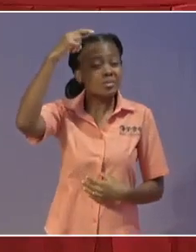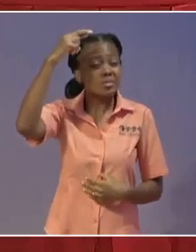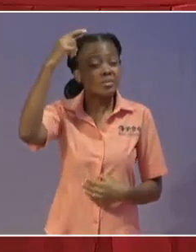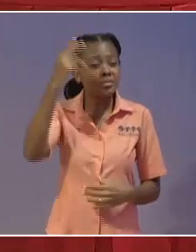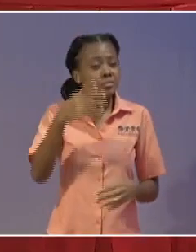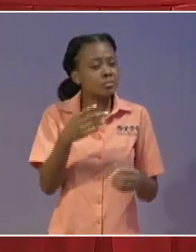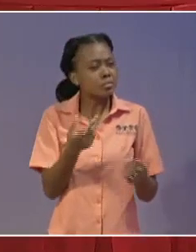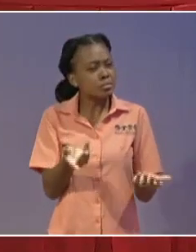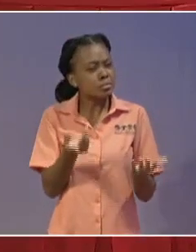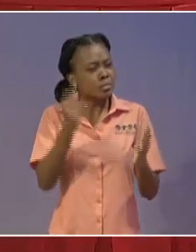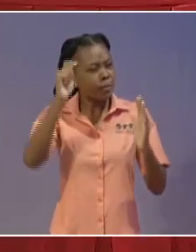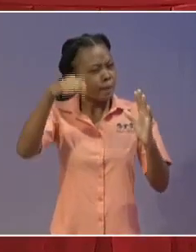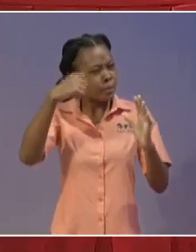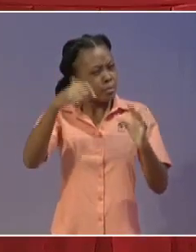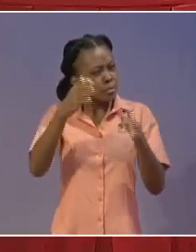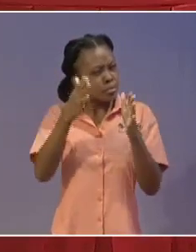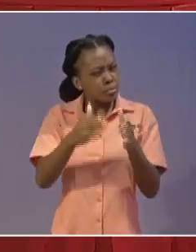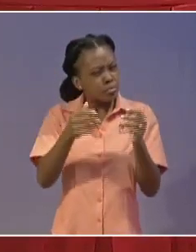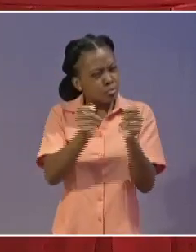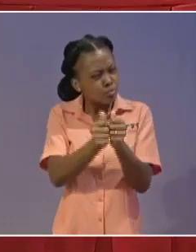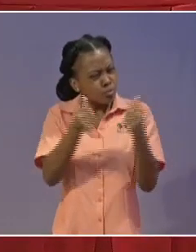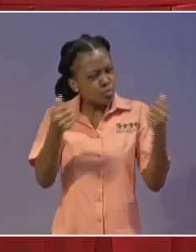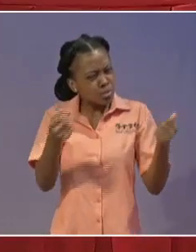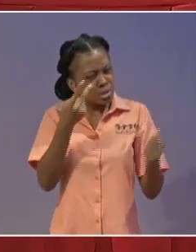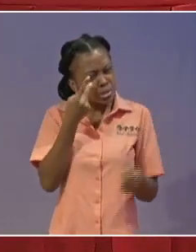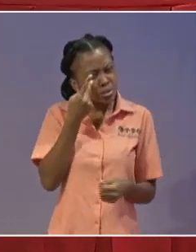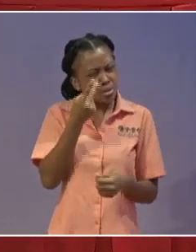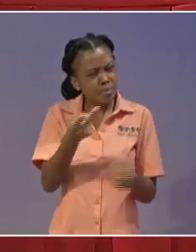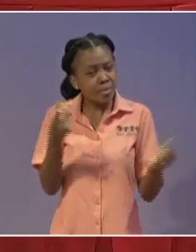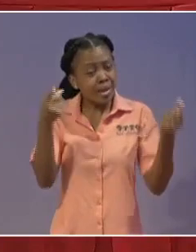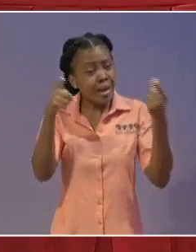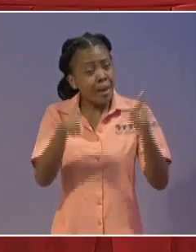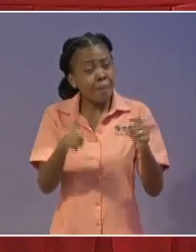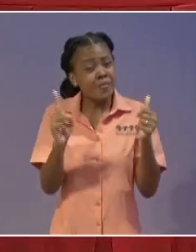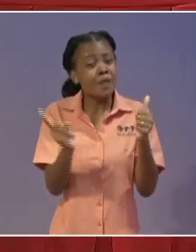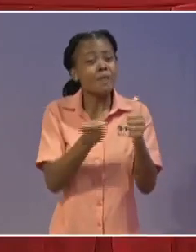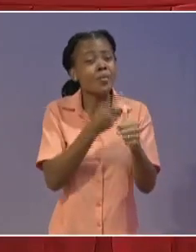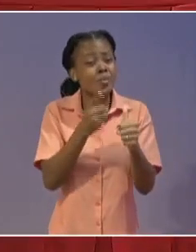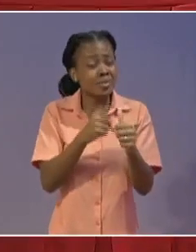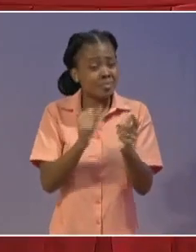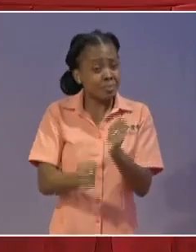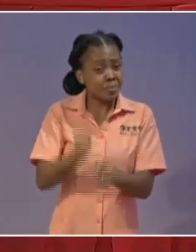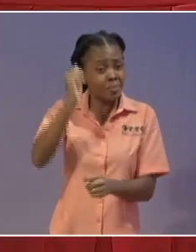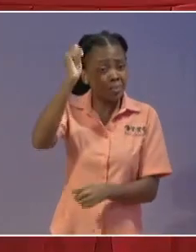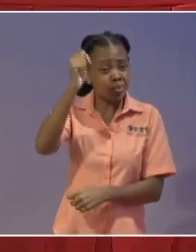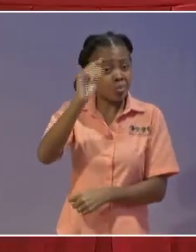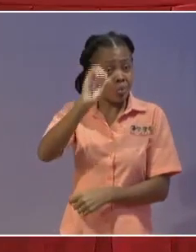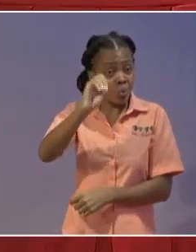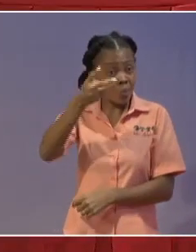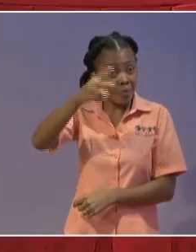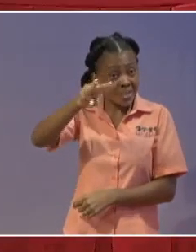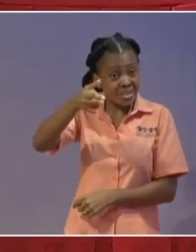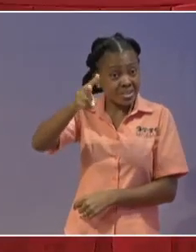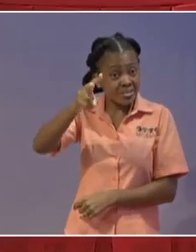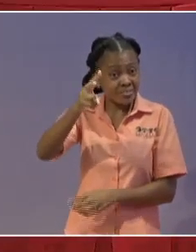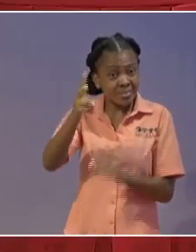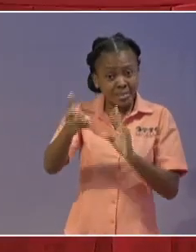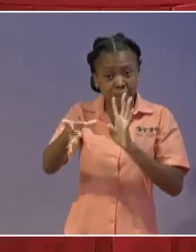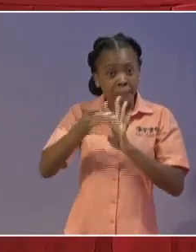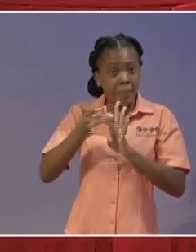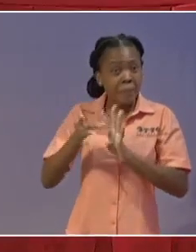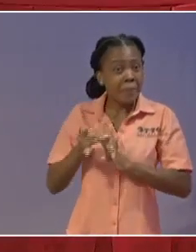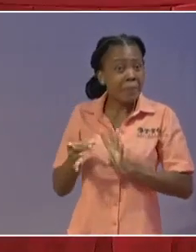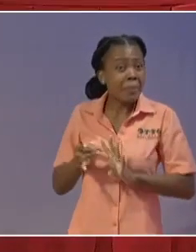the TNT's first Omicron case, now that person would have released some information to the media stating